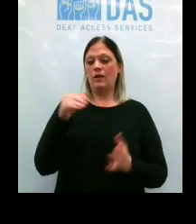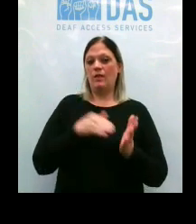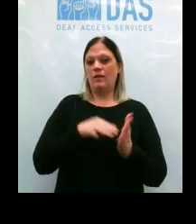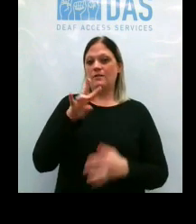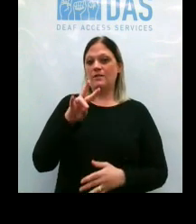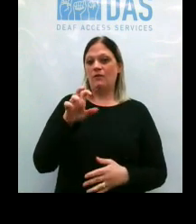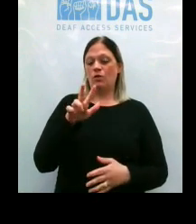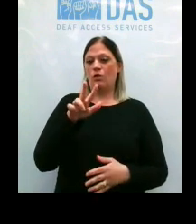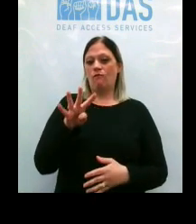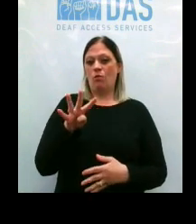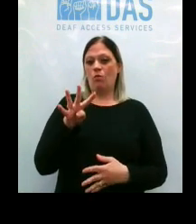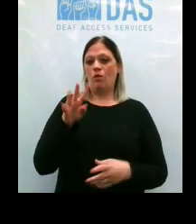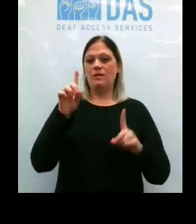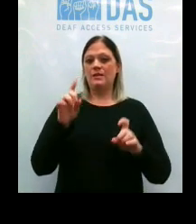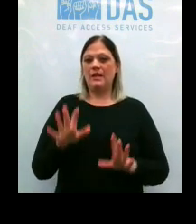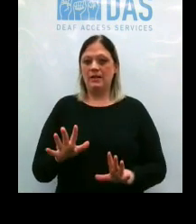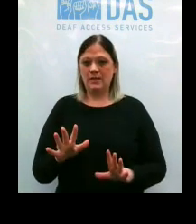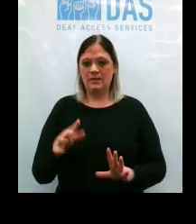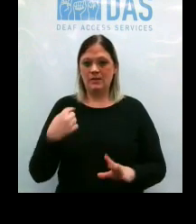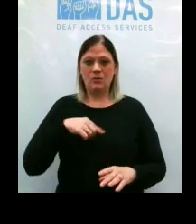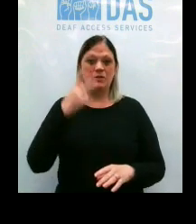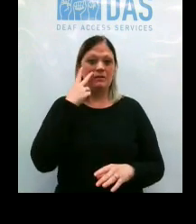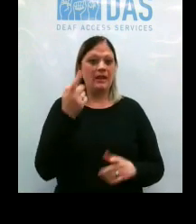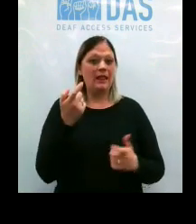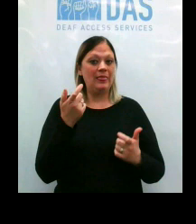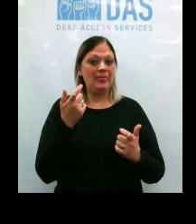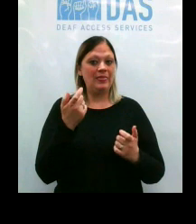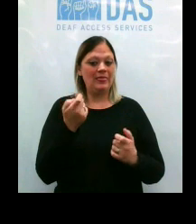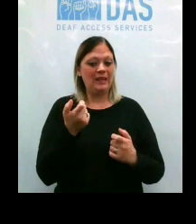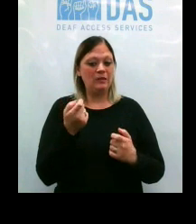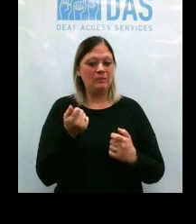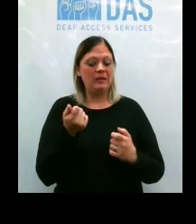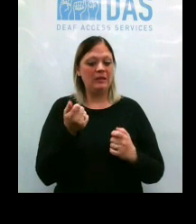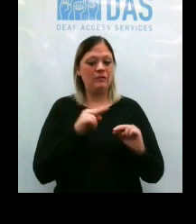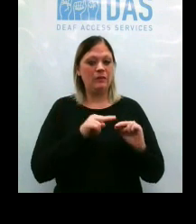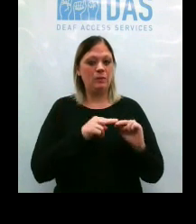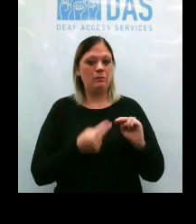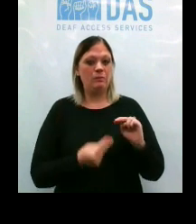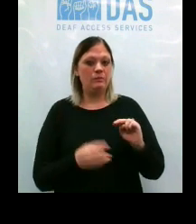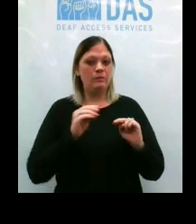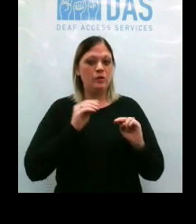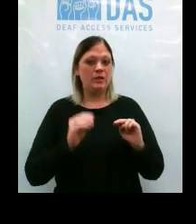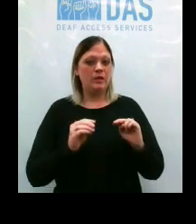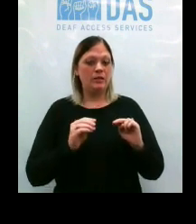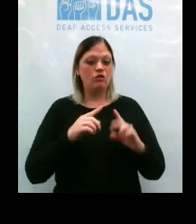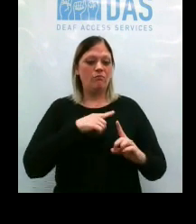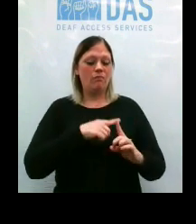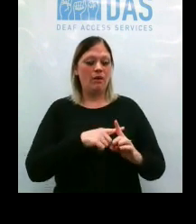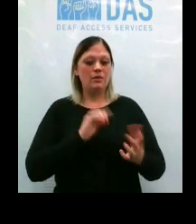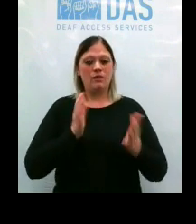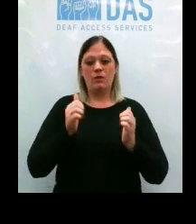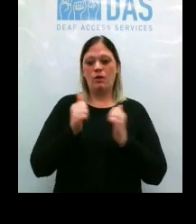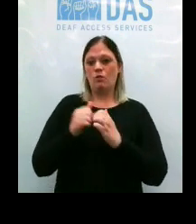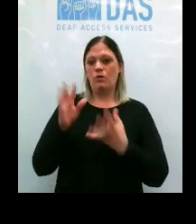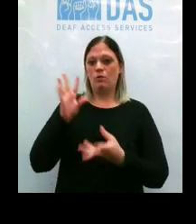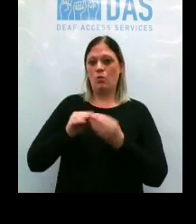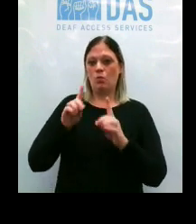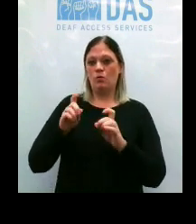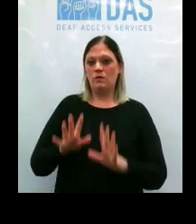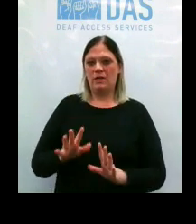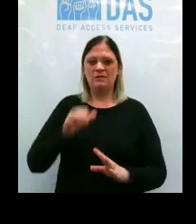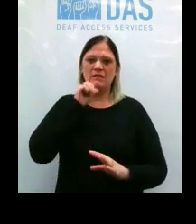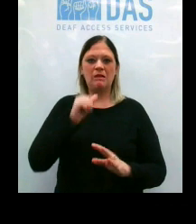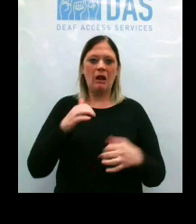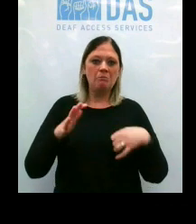20,734 tested. We're actually seeing a little bit of a decline in the percentage of positives compared to tested. It's not a total surprise as we test more